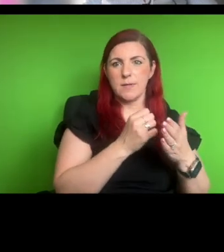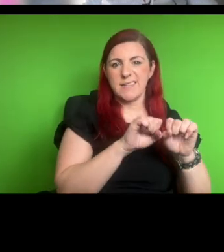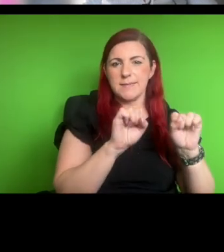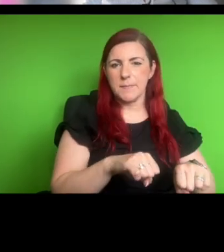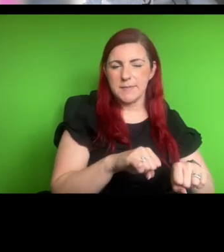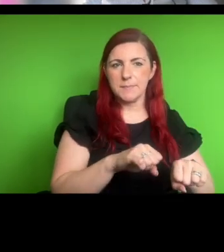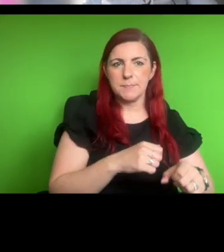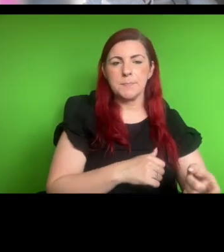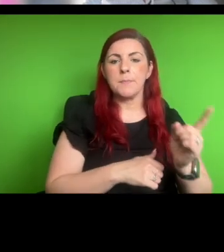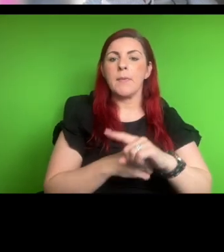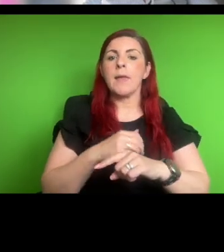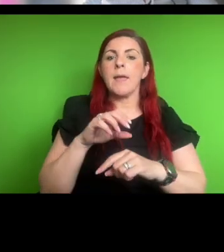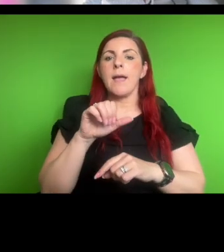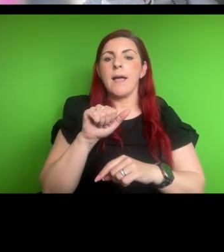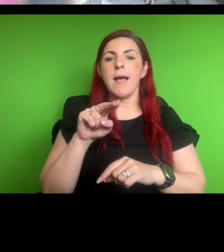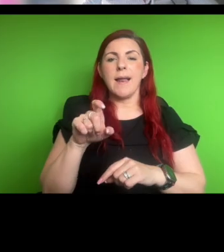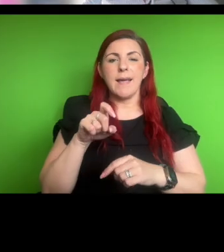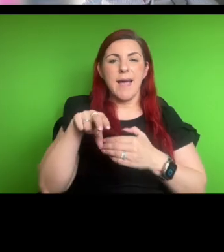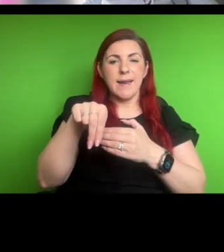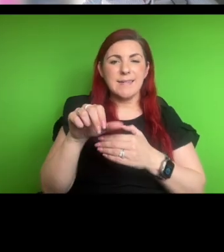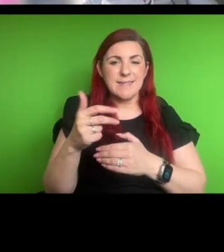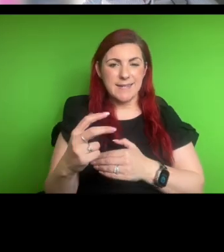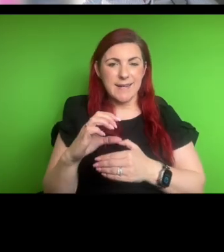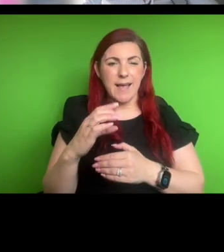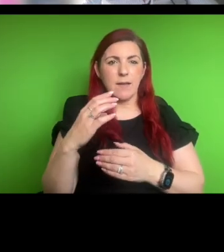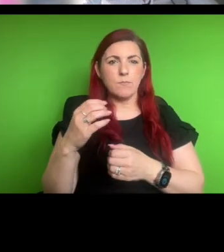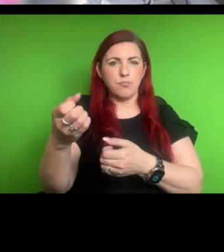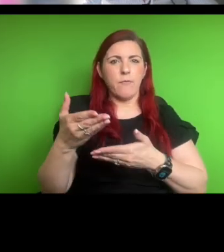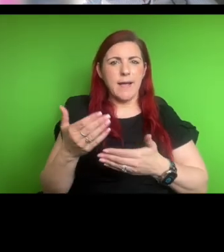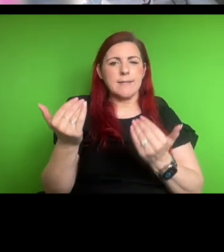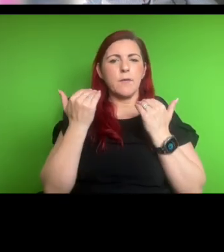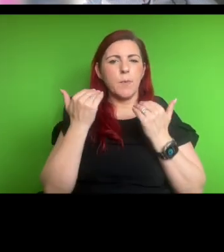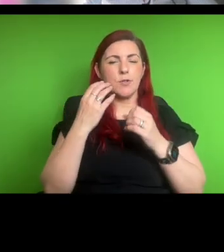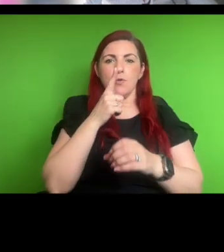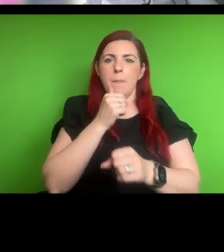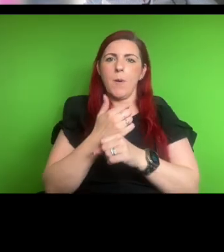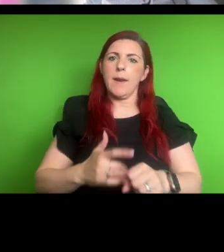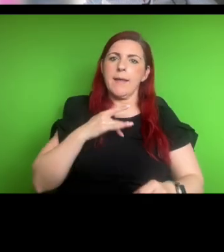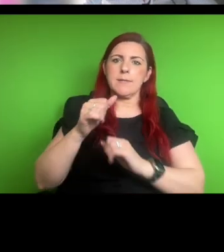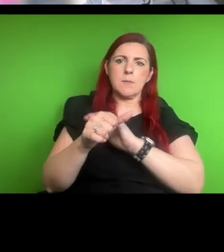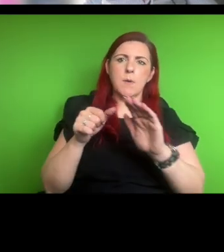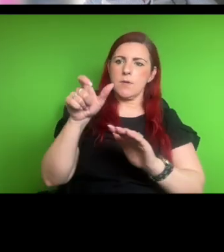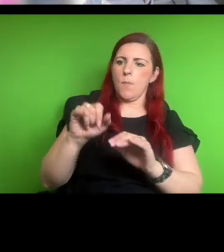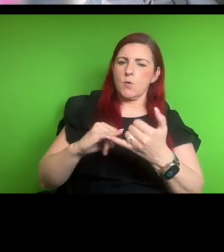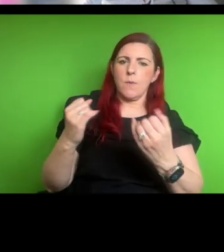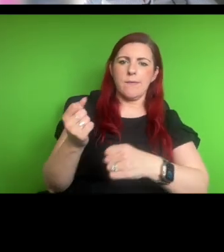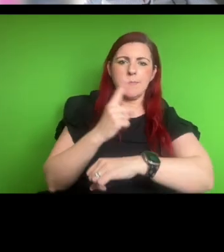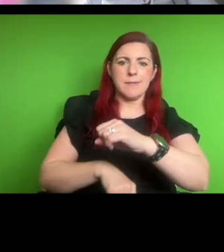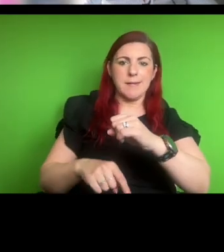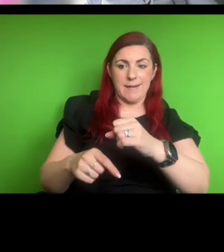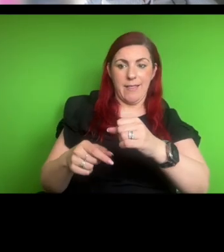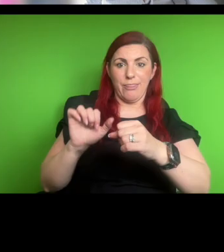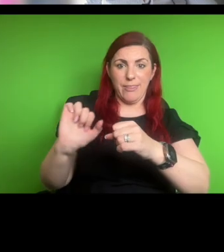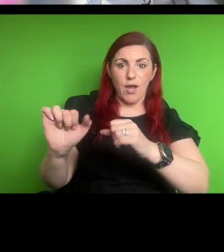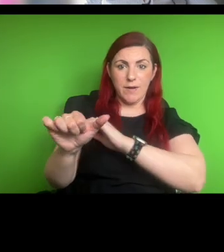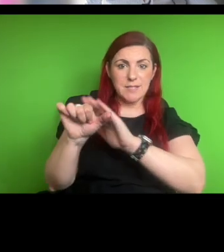give information about lived experience of persons with disabilities engaging with support services. And Annex